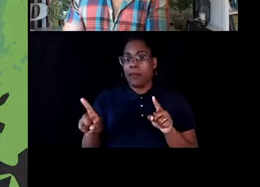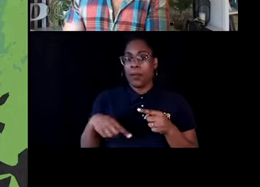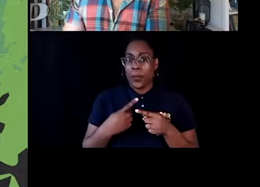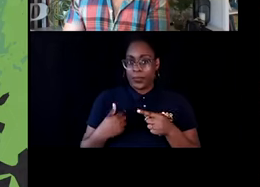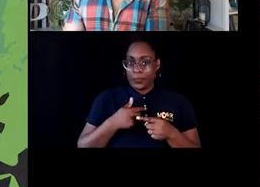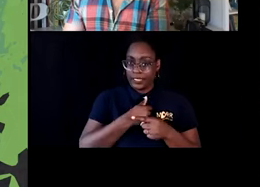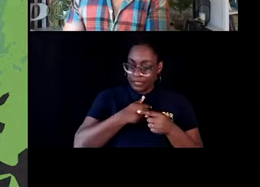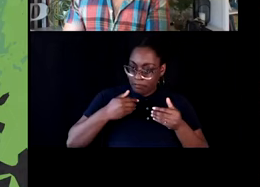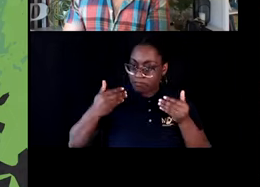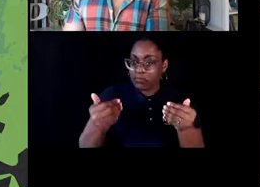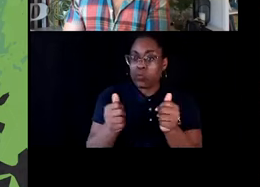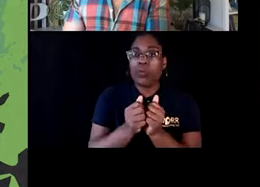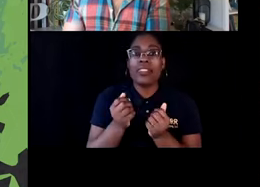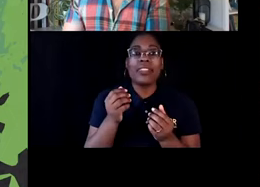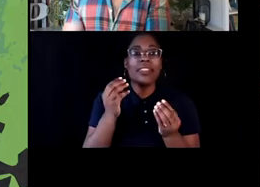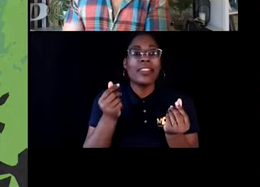in case you have